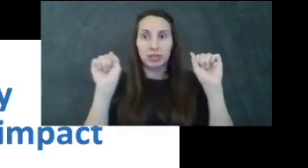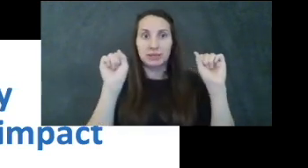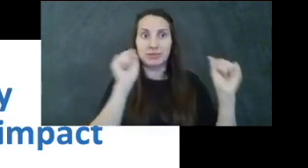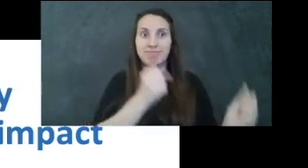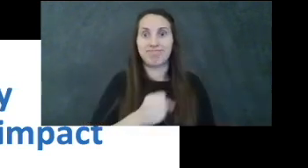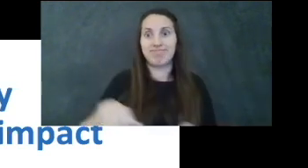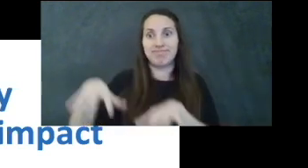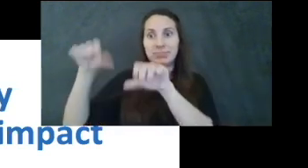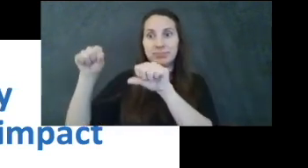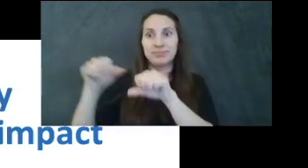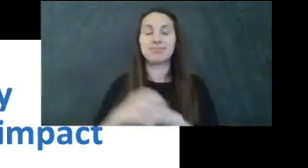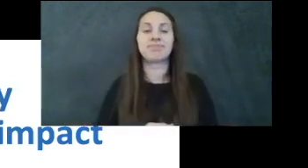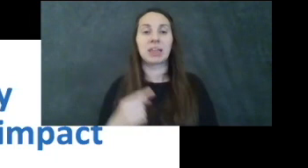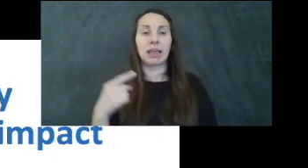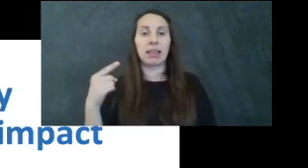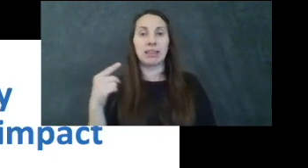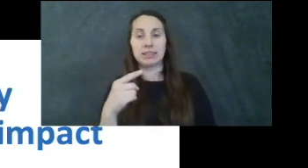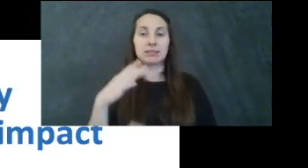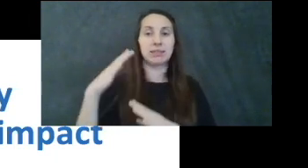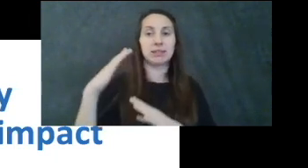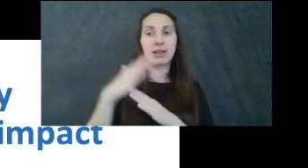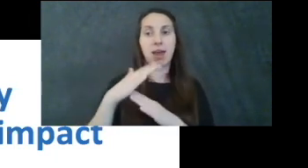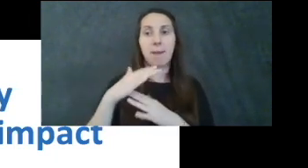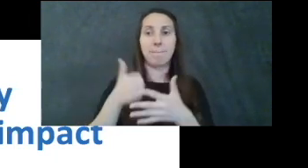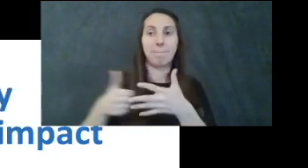top tier agenda.